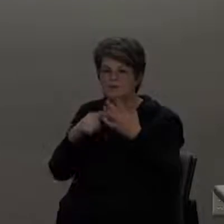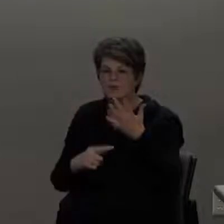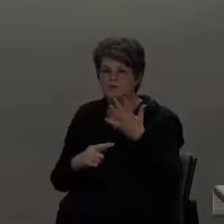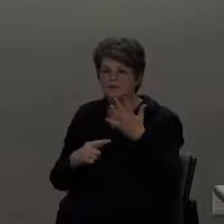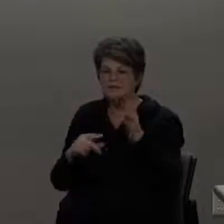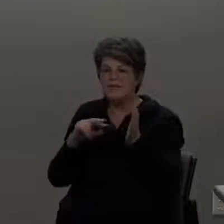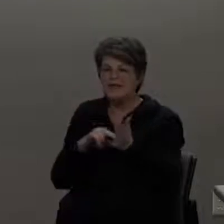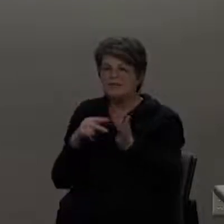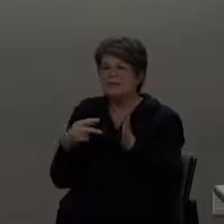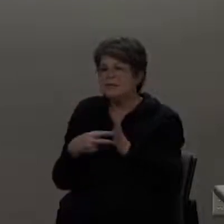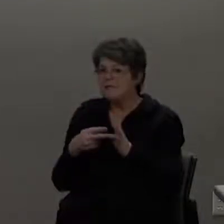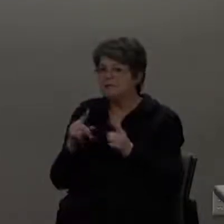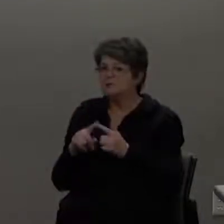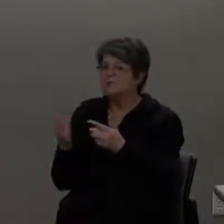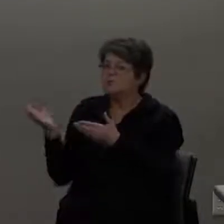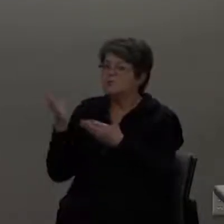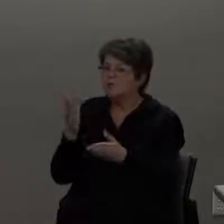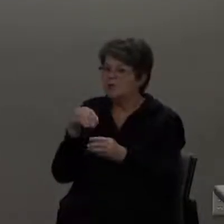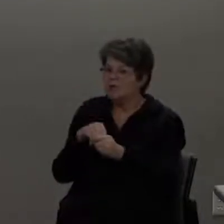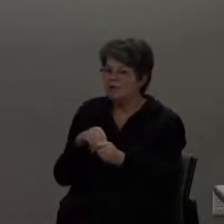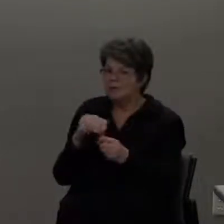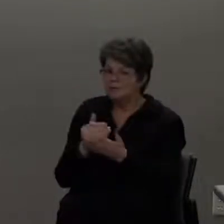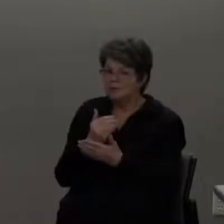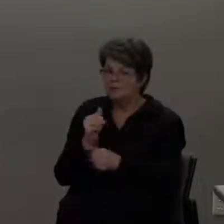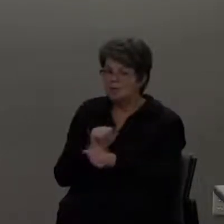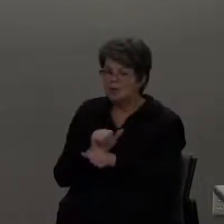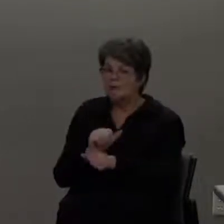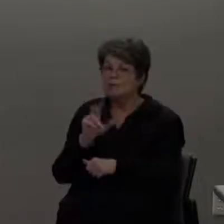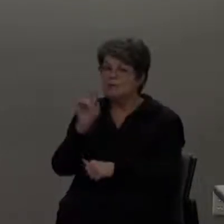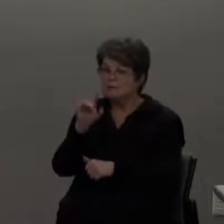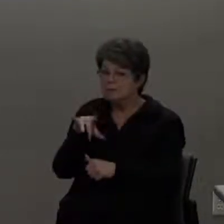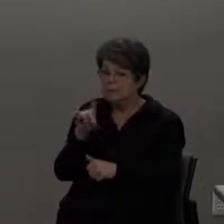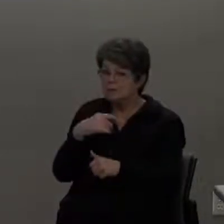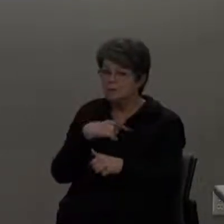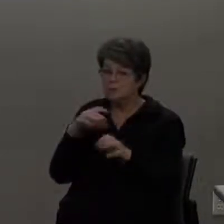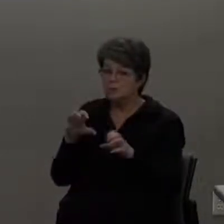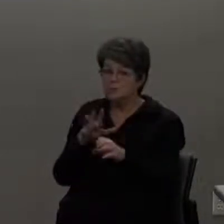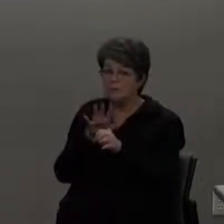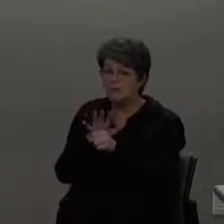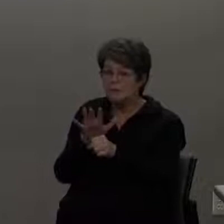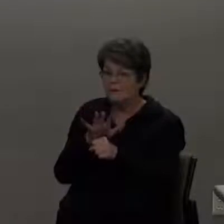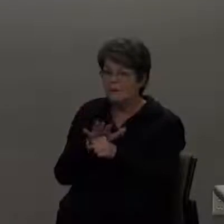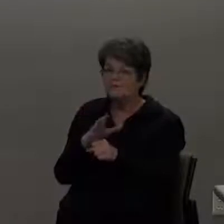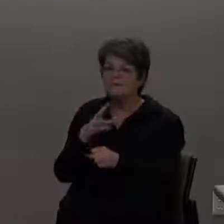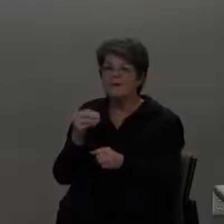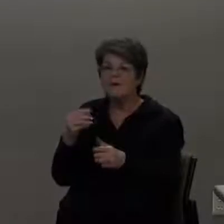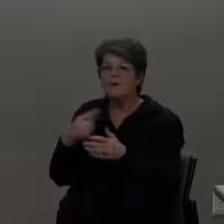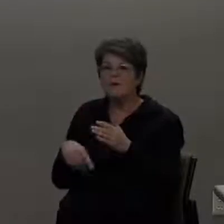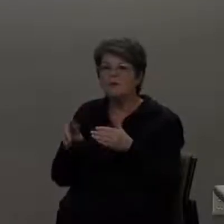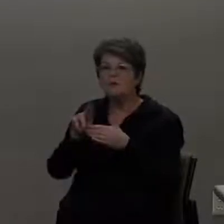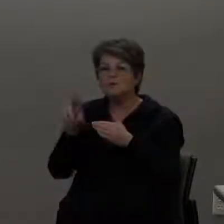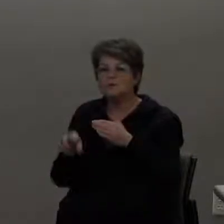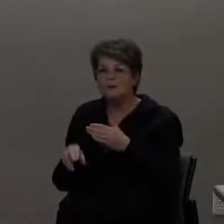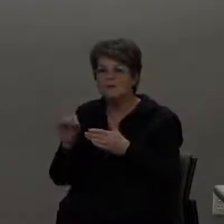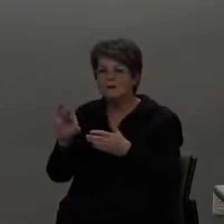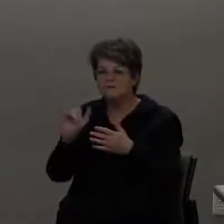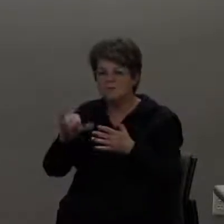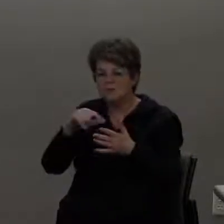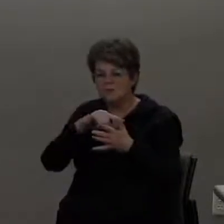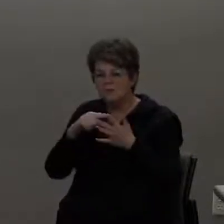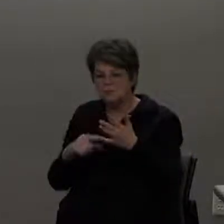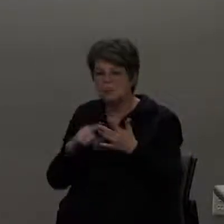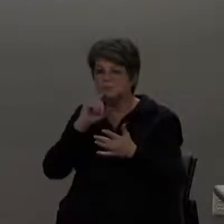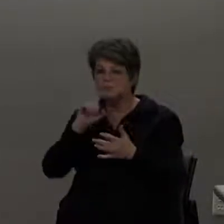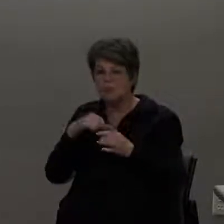that are intended to bring in new jobs. Well, and did we do those five things? Did we do them enough? And then what was the results of that?